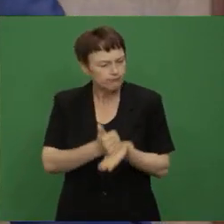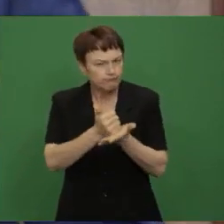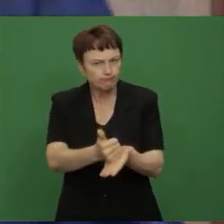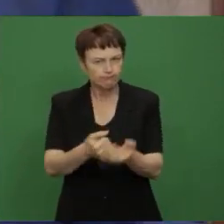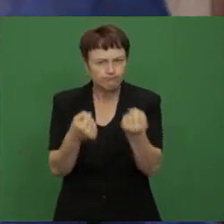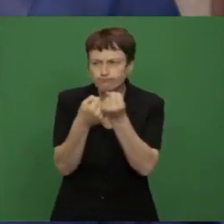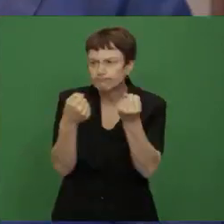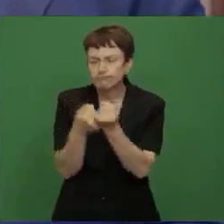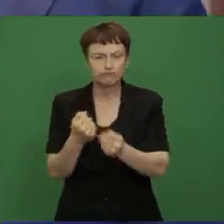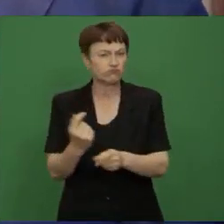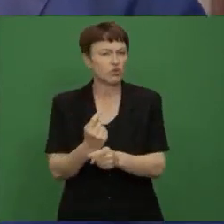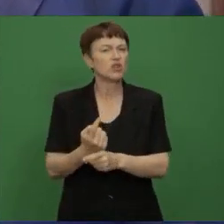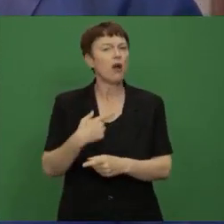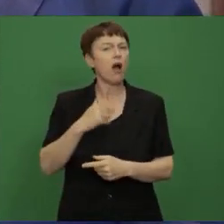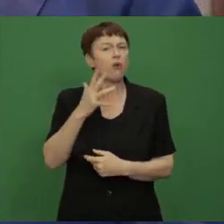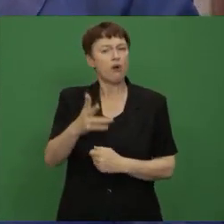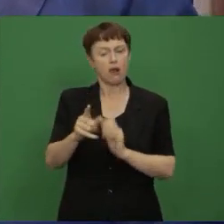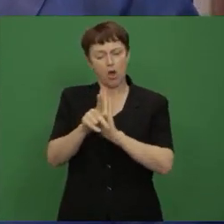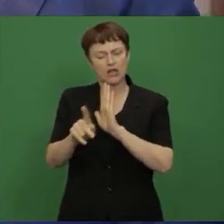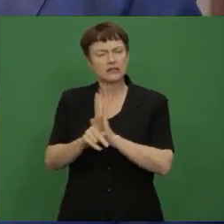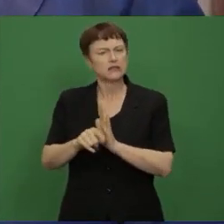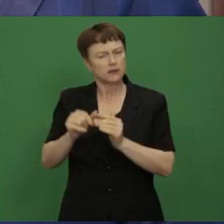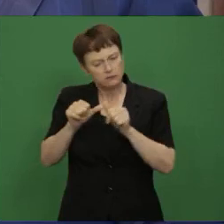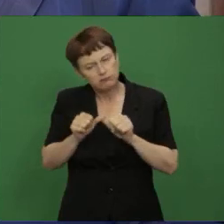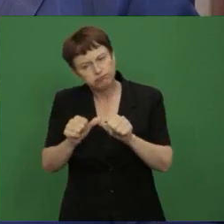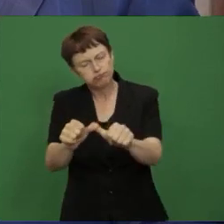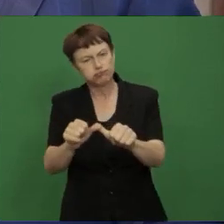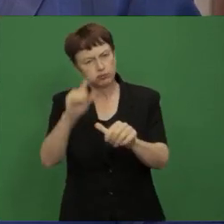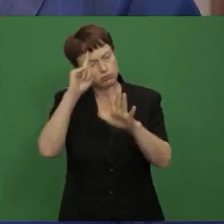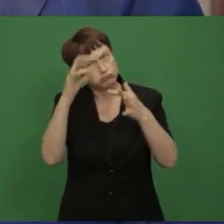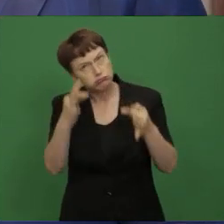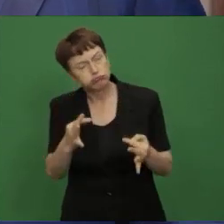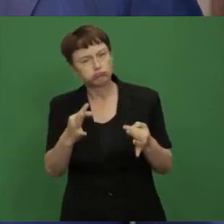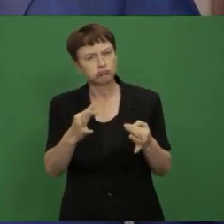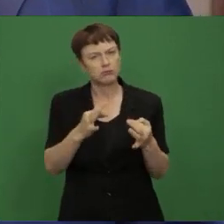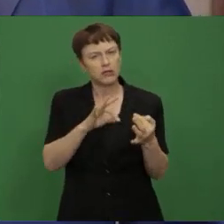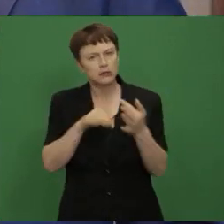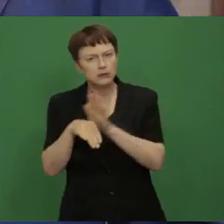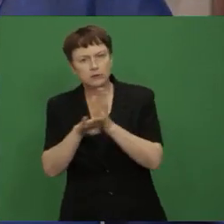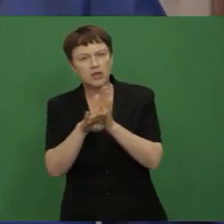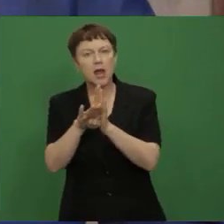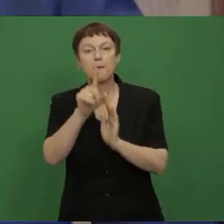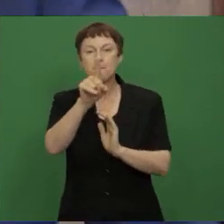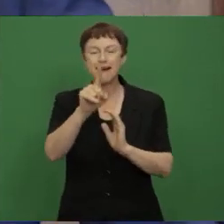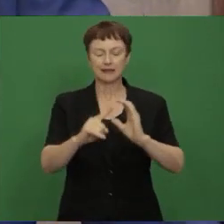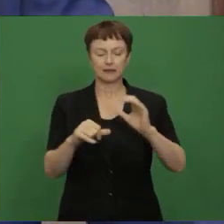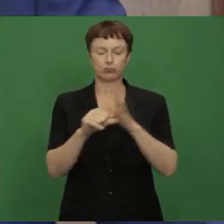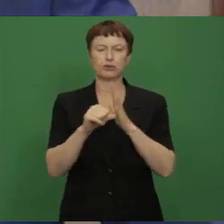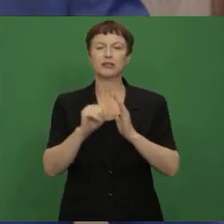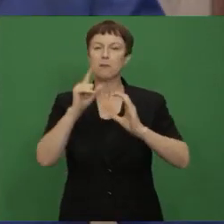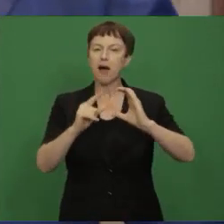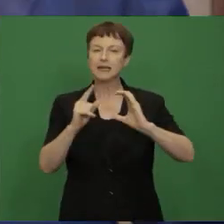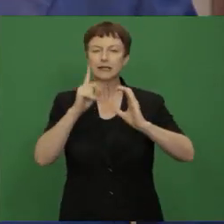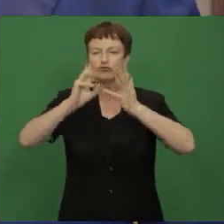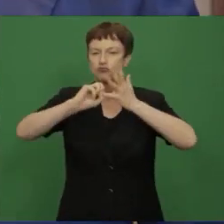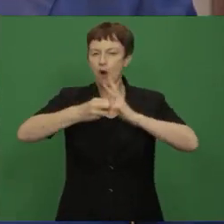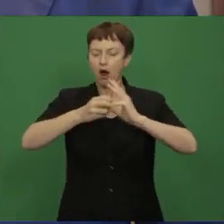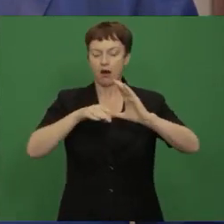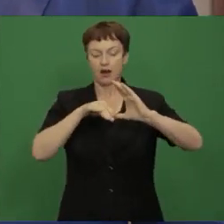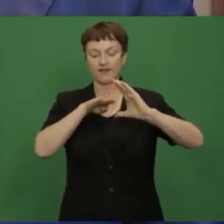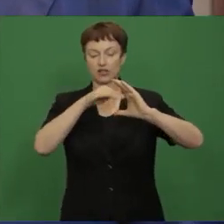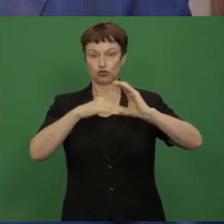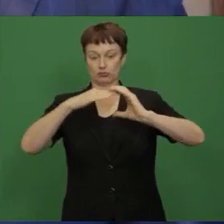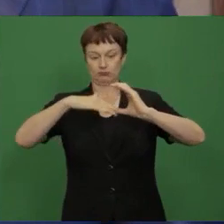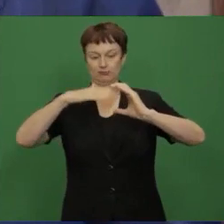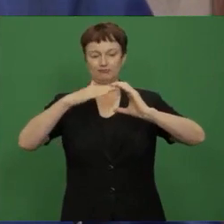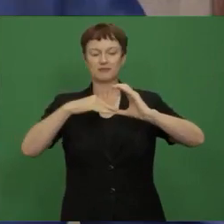will continue to focus on anchoring inflation expectations near the midterm point of the inflation target range